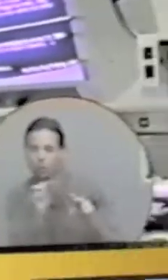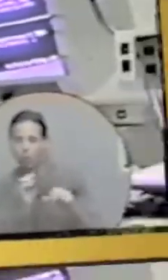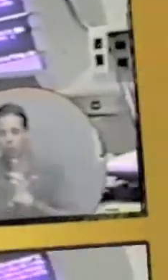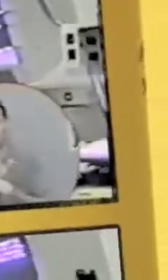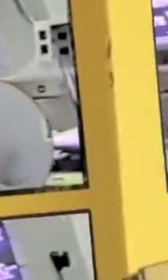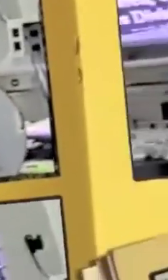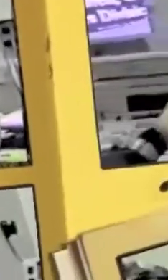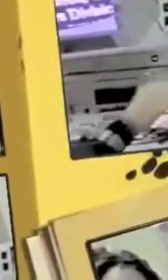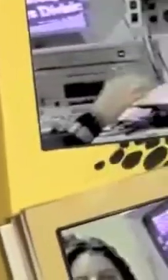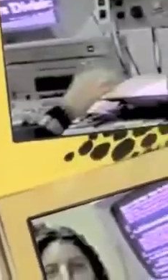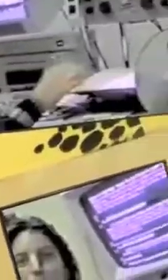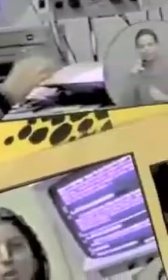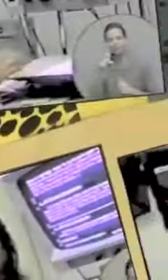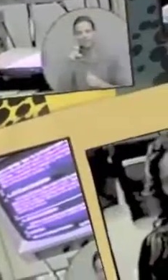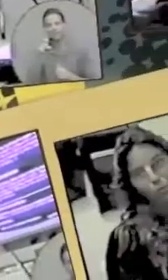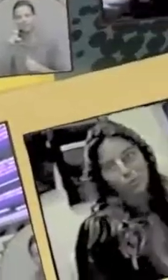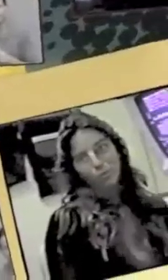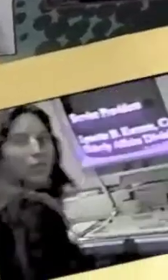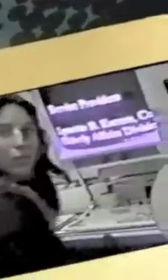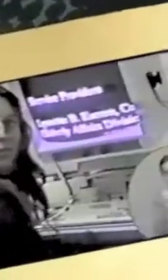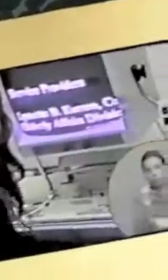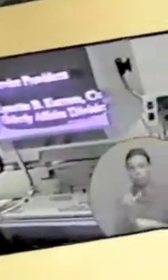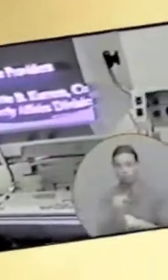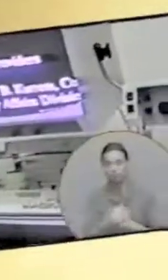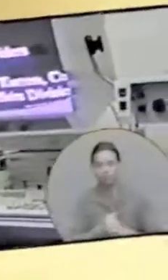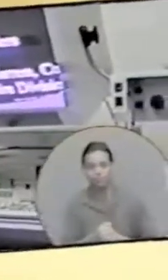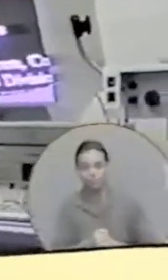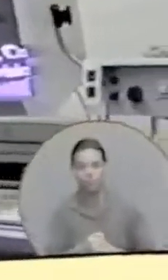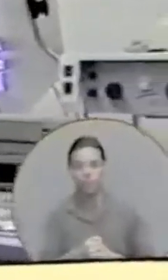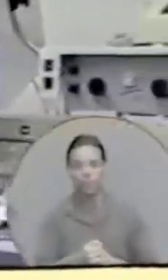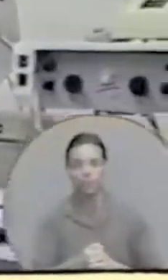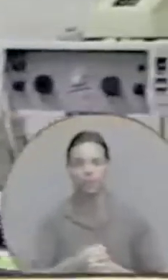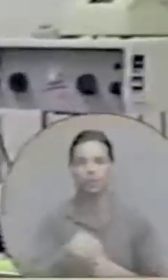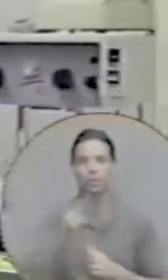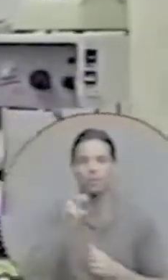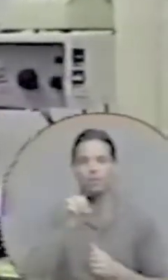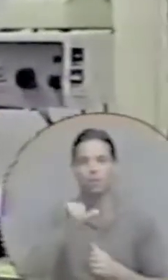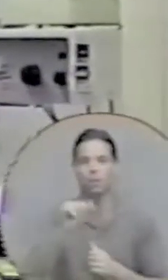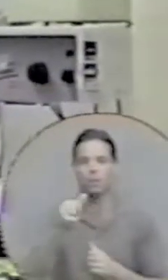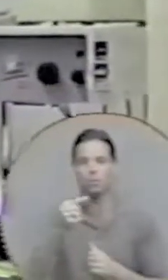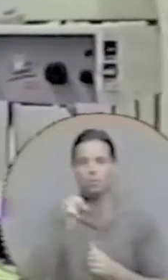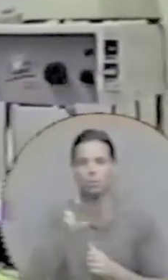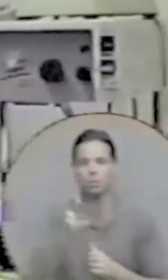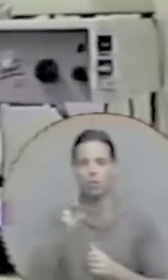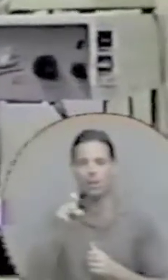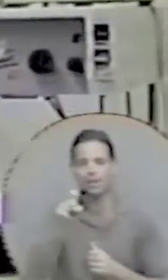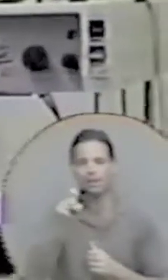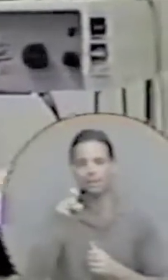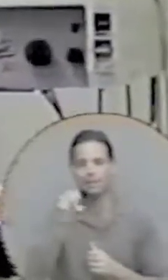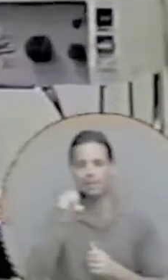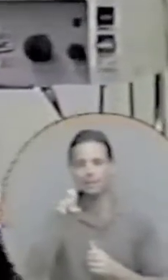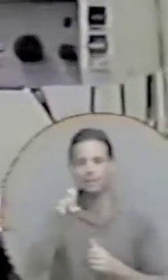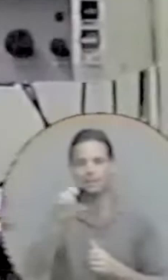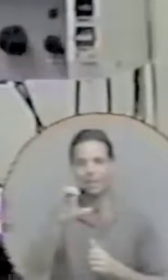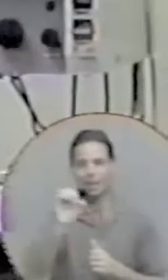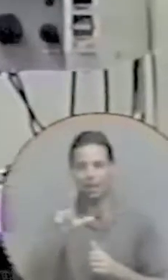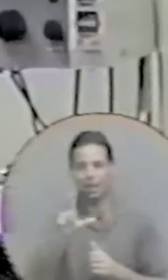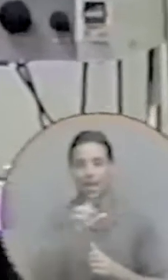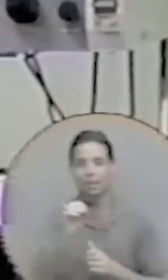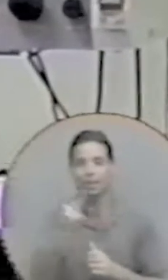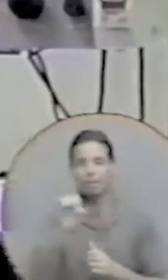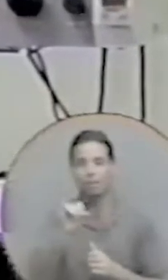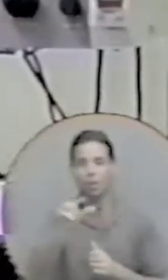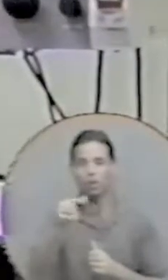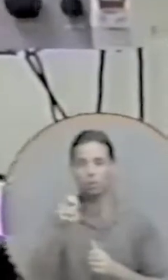my computer as my primary tool. It's called a Voyager XL, and what the Voyager does, it's put